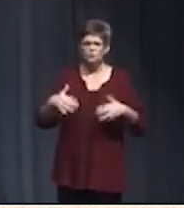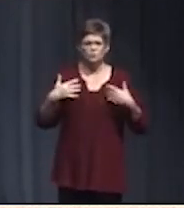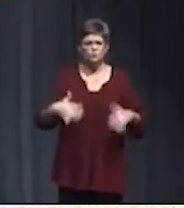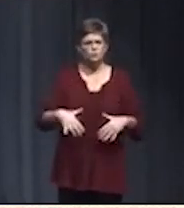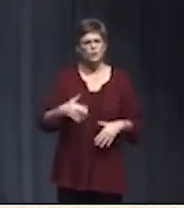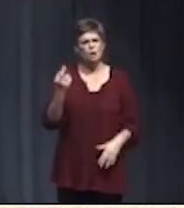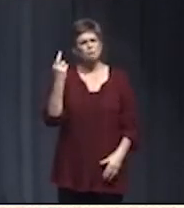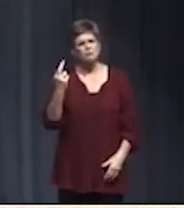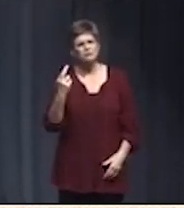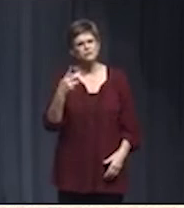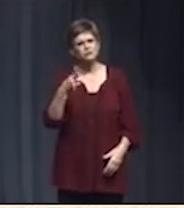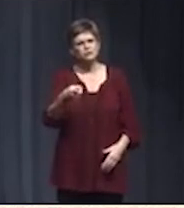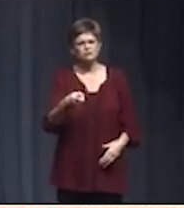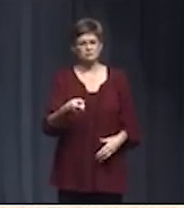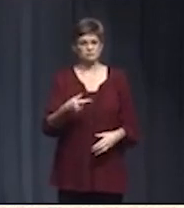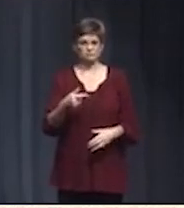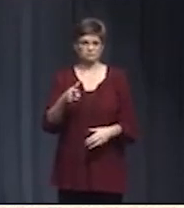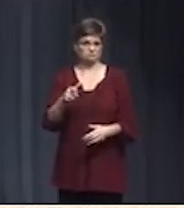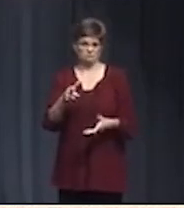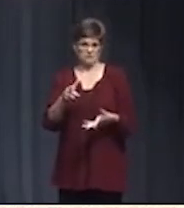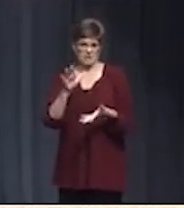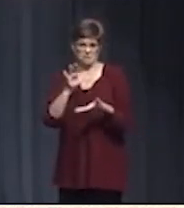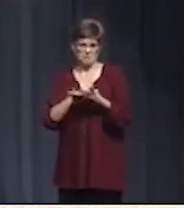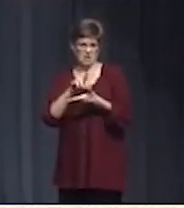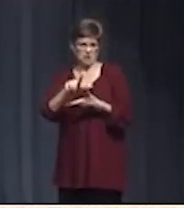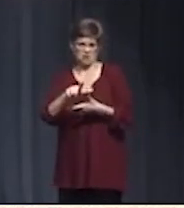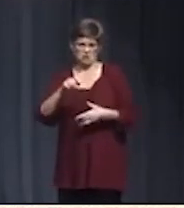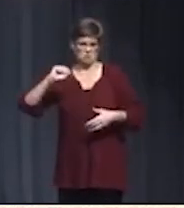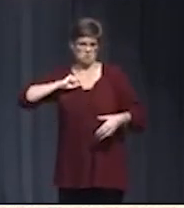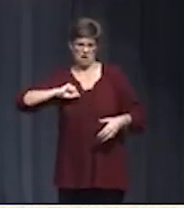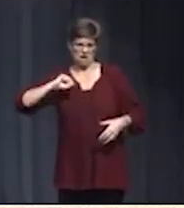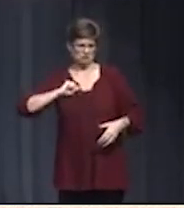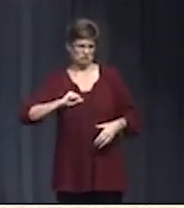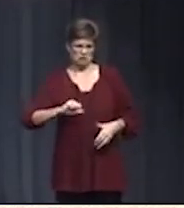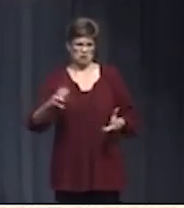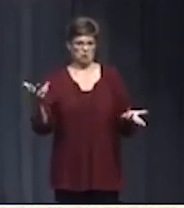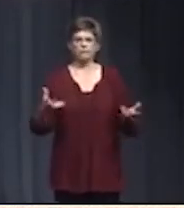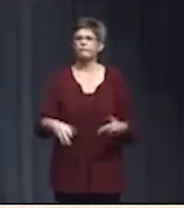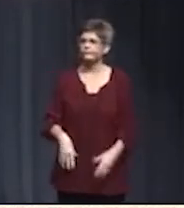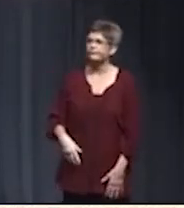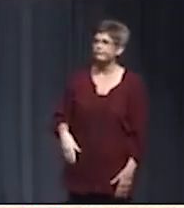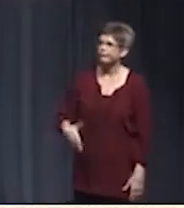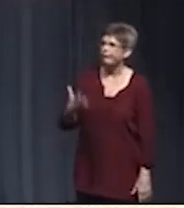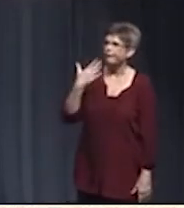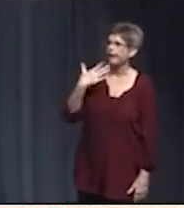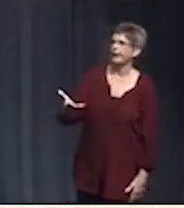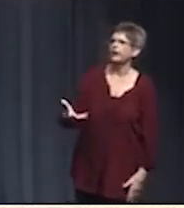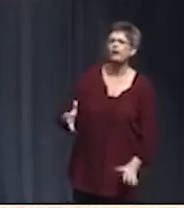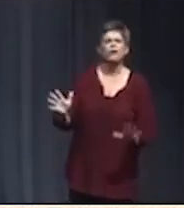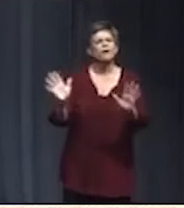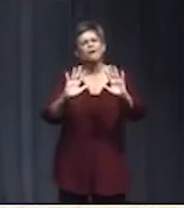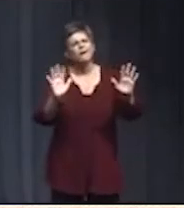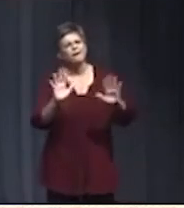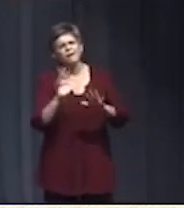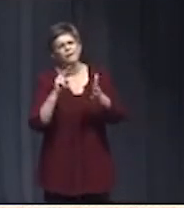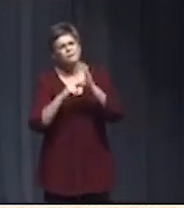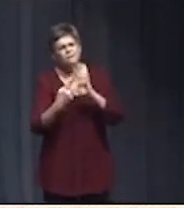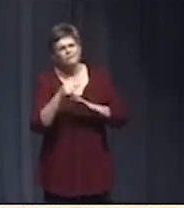I didn't marry you because you were macho or anything else. I'm going, thanks, dear, just what I wanted to hear as a guy. She says, that's not what I